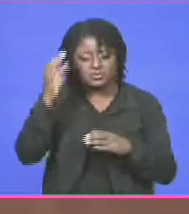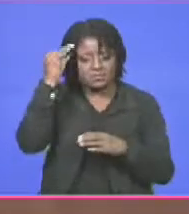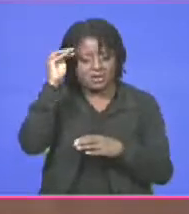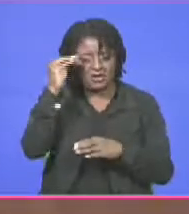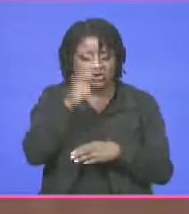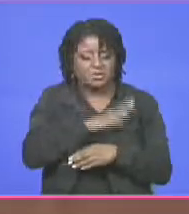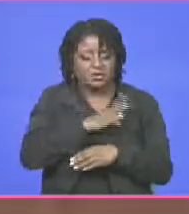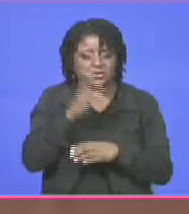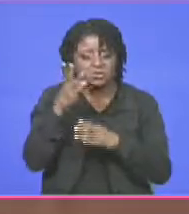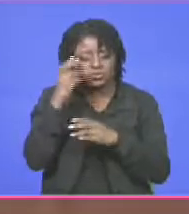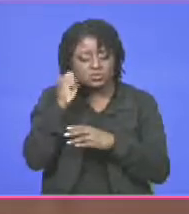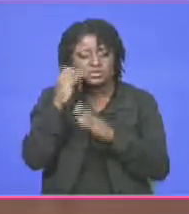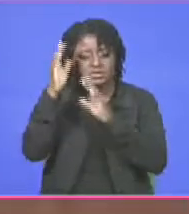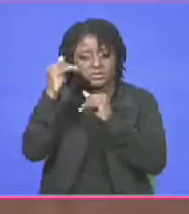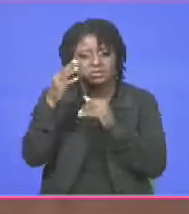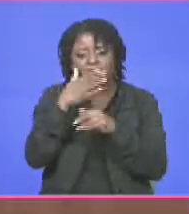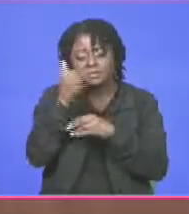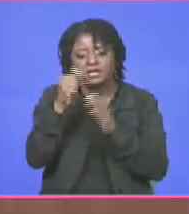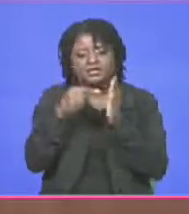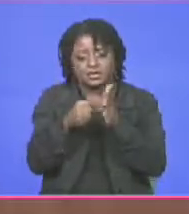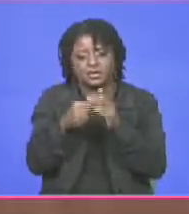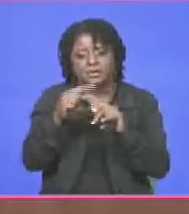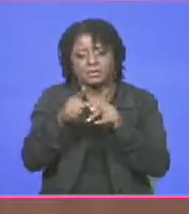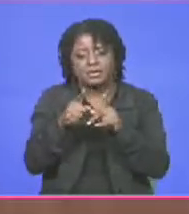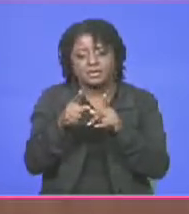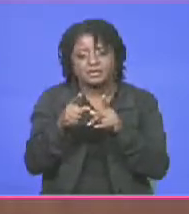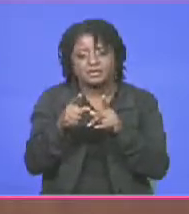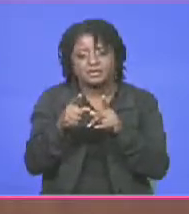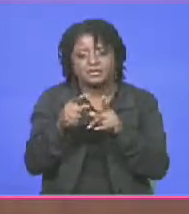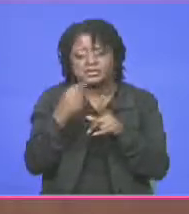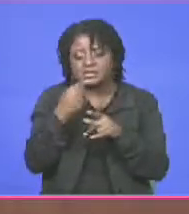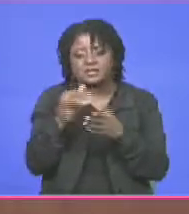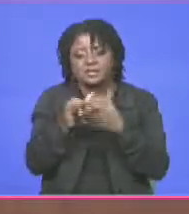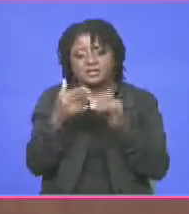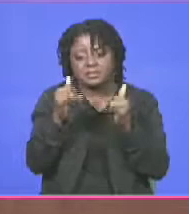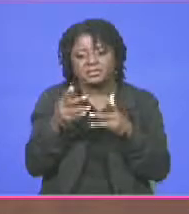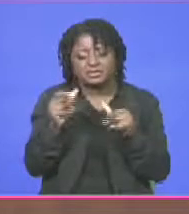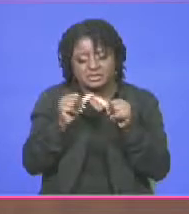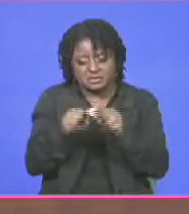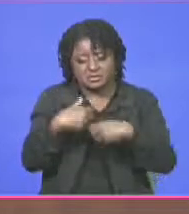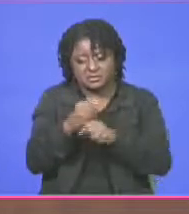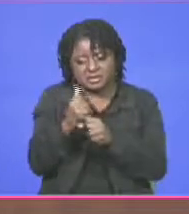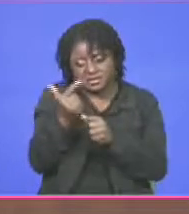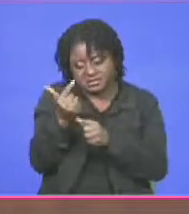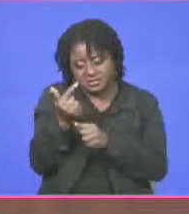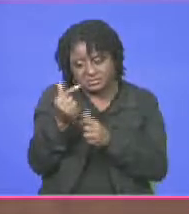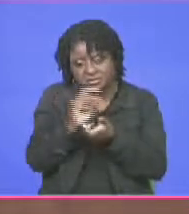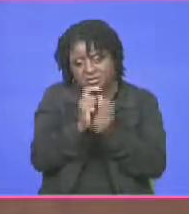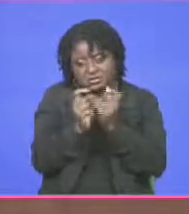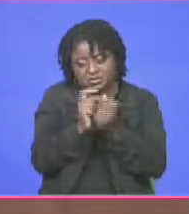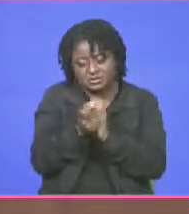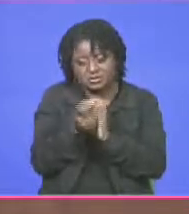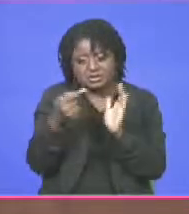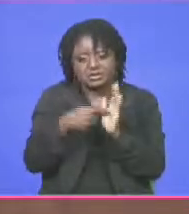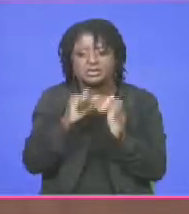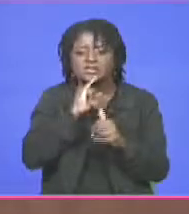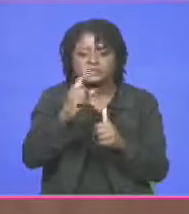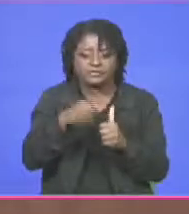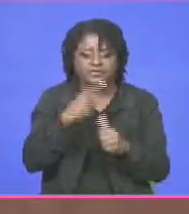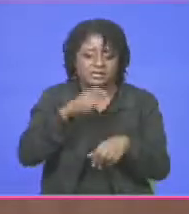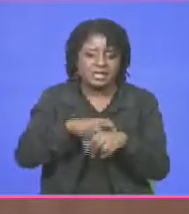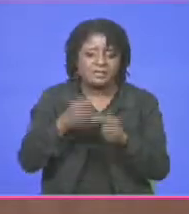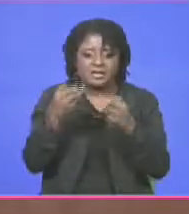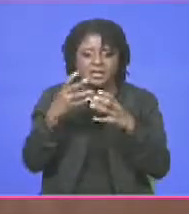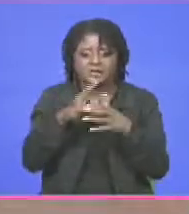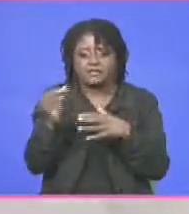matchup, but openly admitted that the players were still making minor adjustments. He noted that this is the first time many of them are playing together